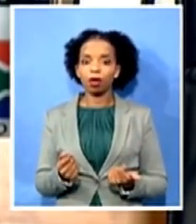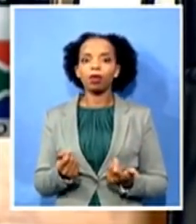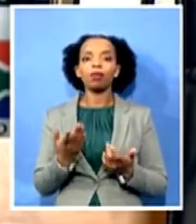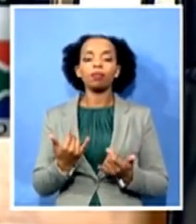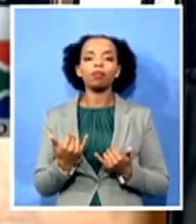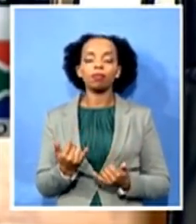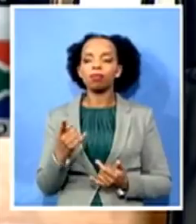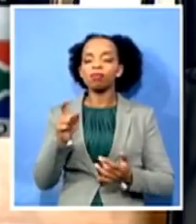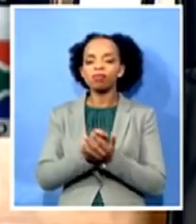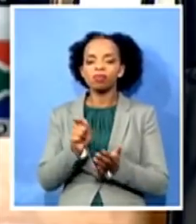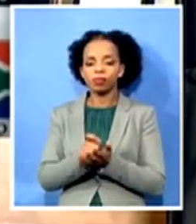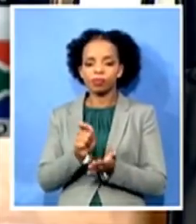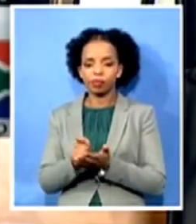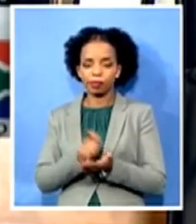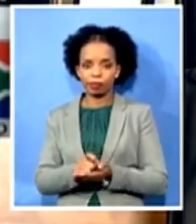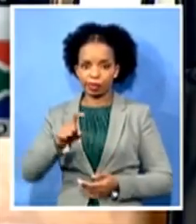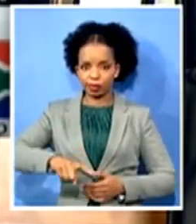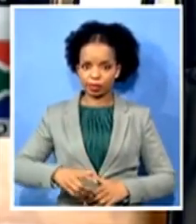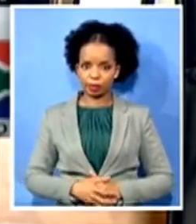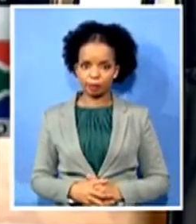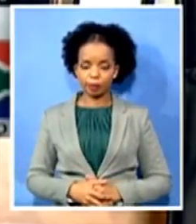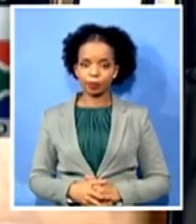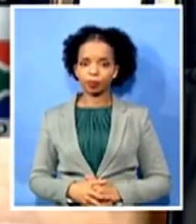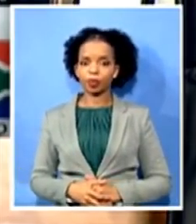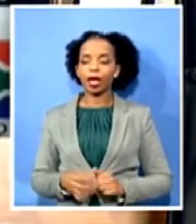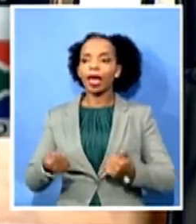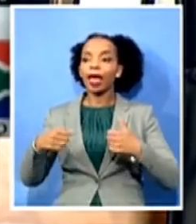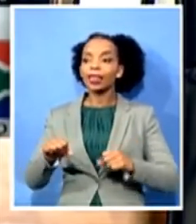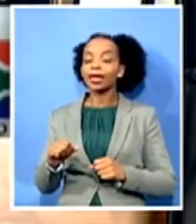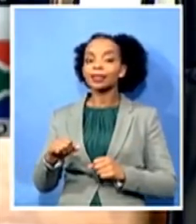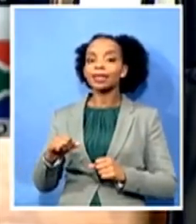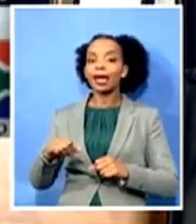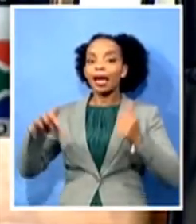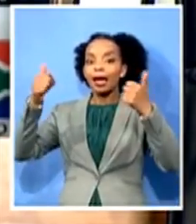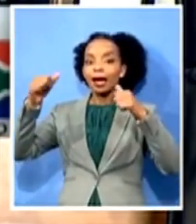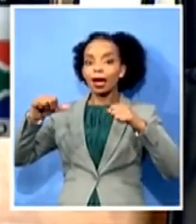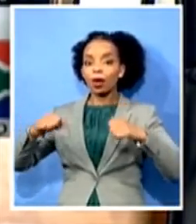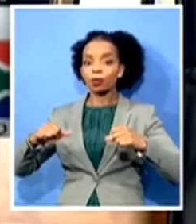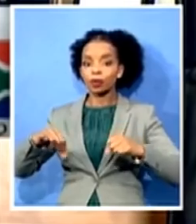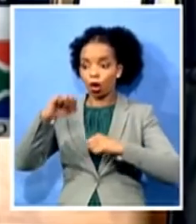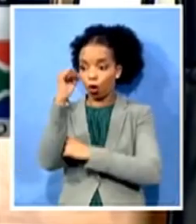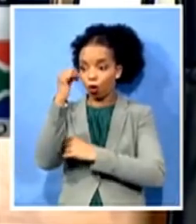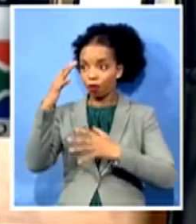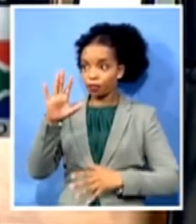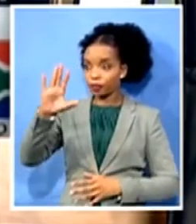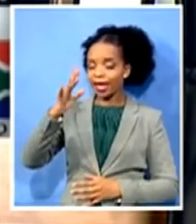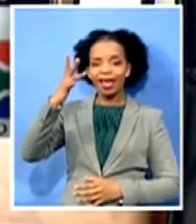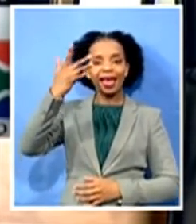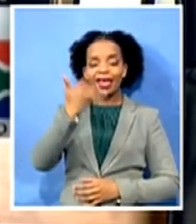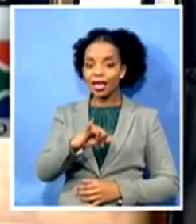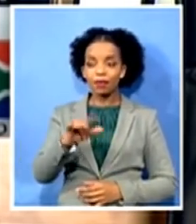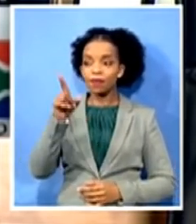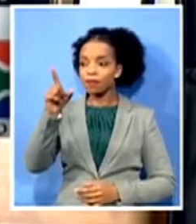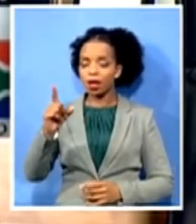officer, if he or she does not agree with that decision, must in writing advise the